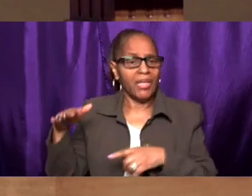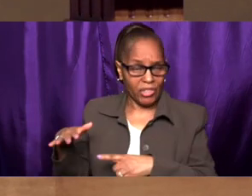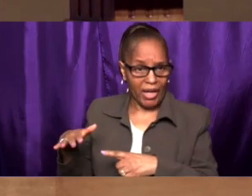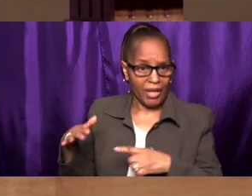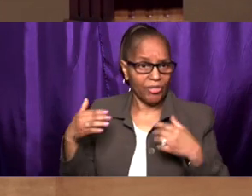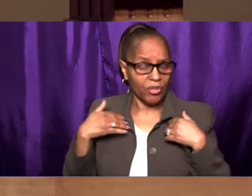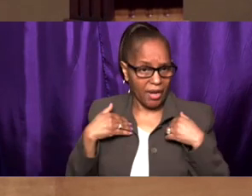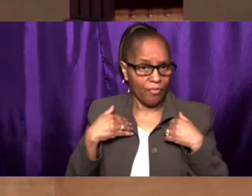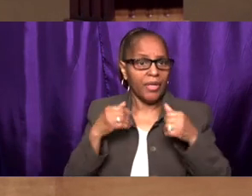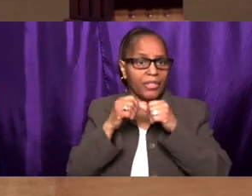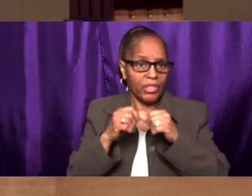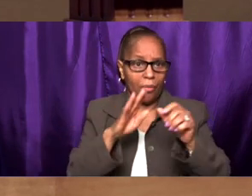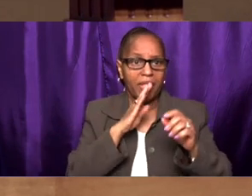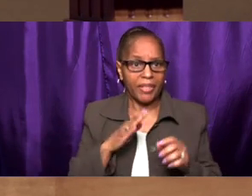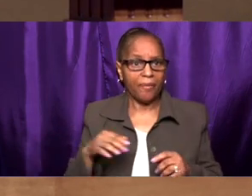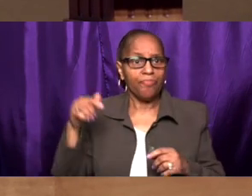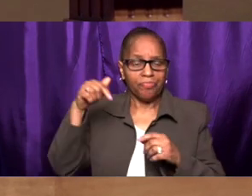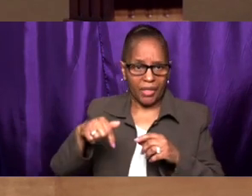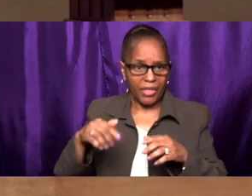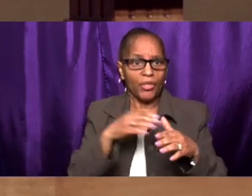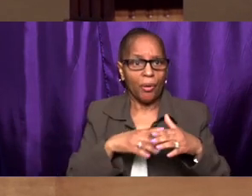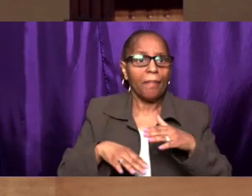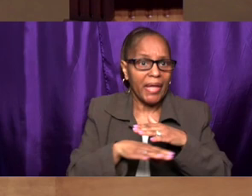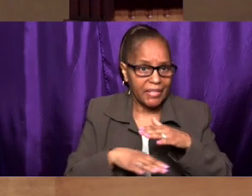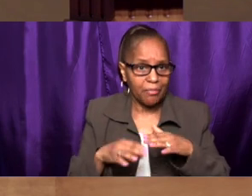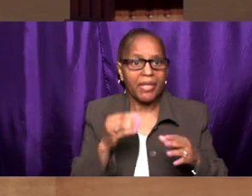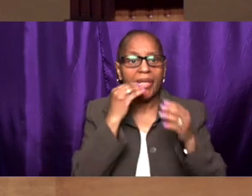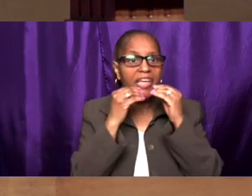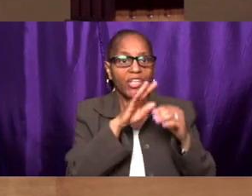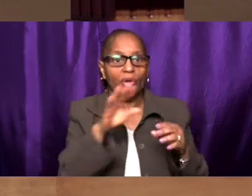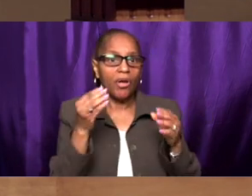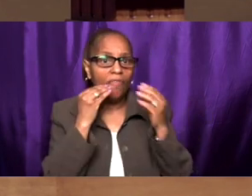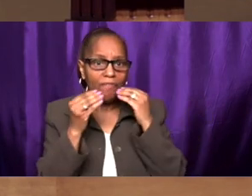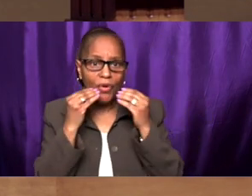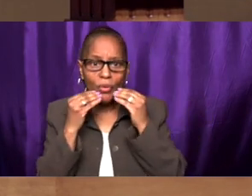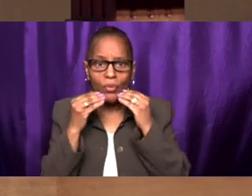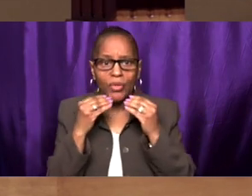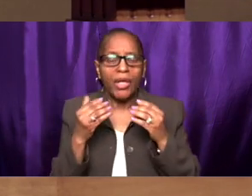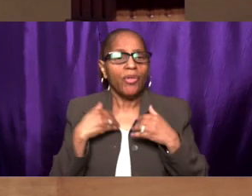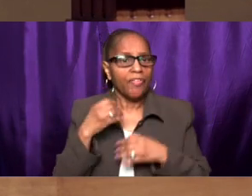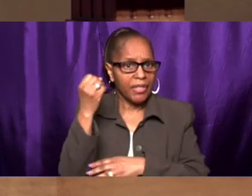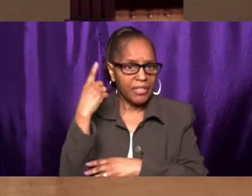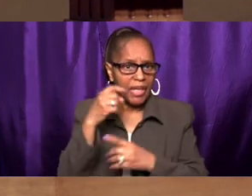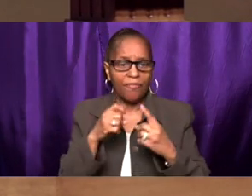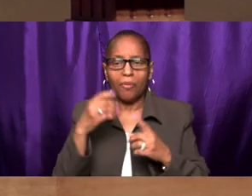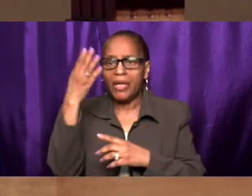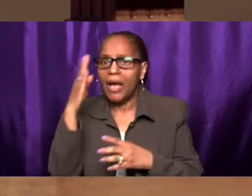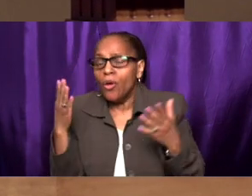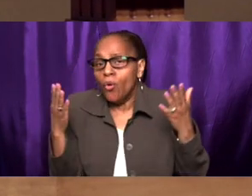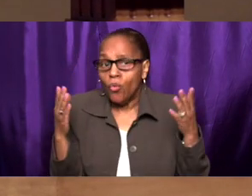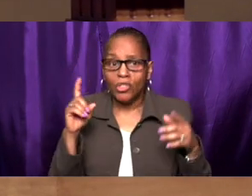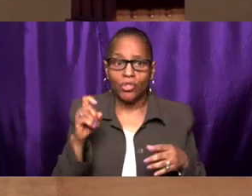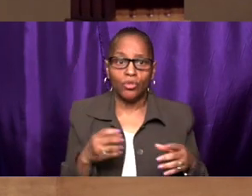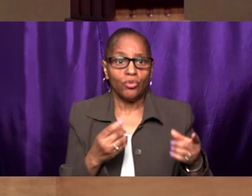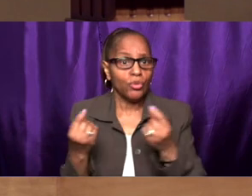in your basement, eating your cornflakes and your chips. And you got to get discernment from God as to what to do and keep your peace in